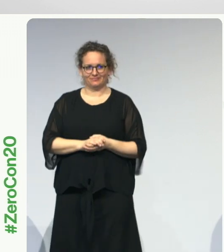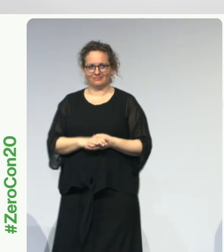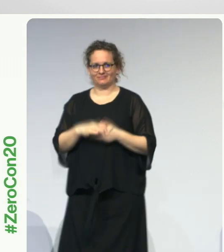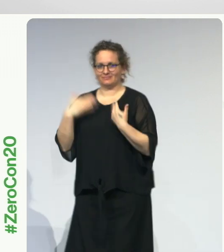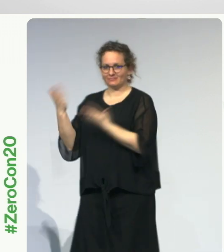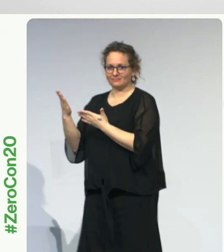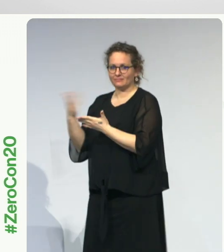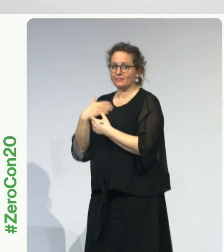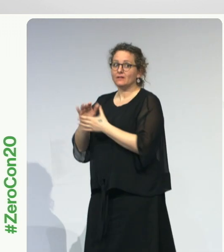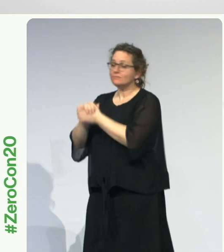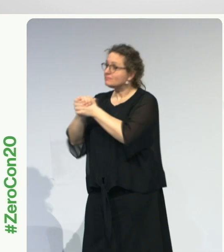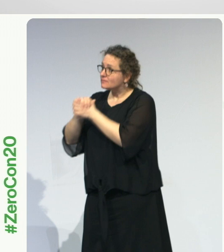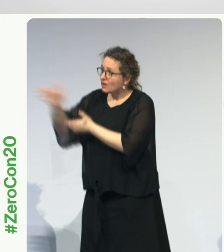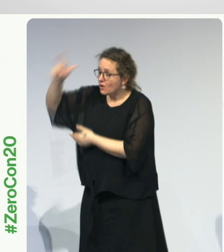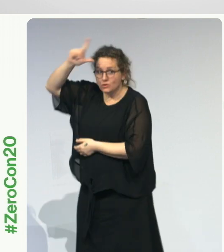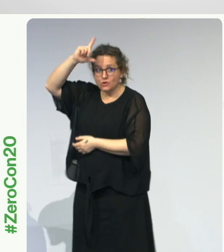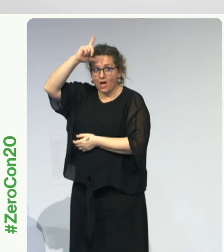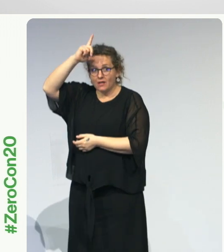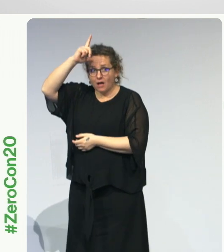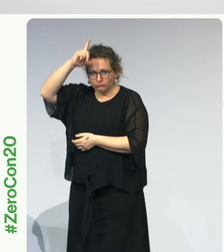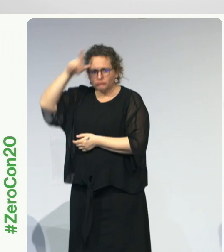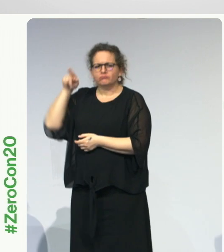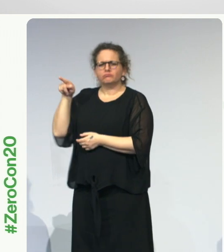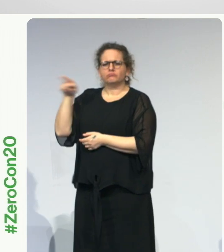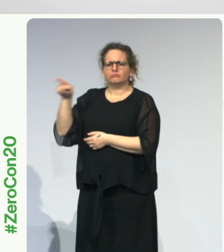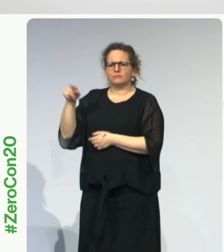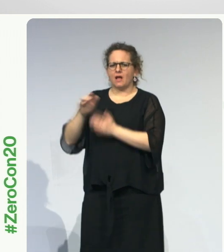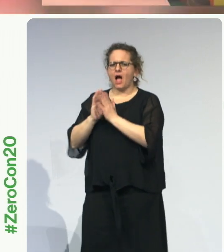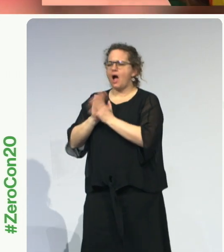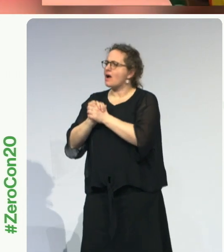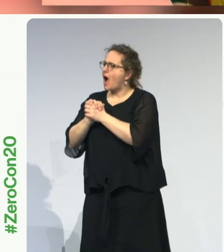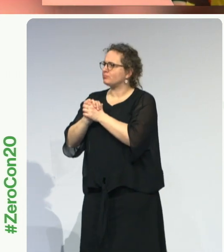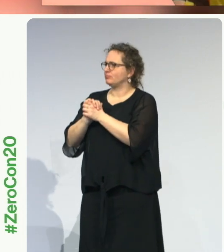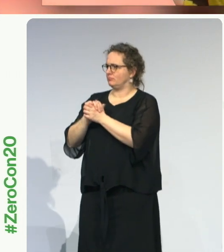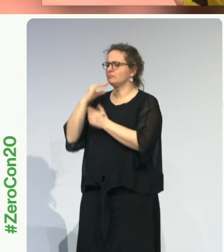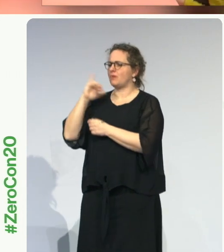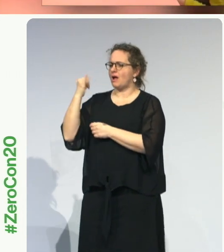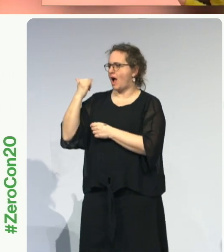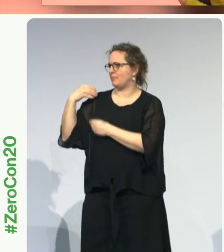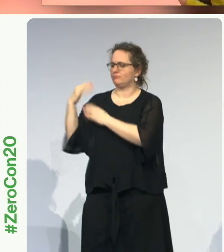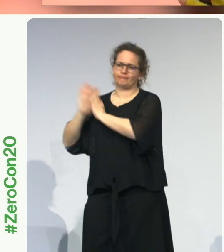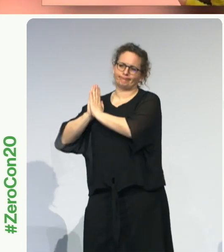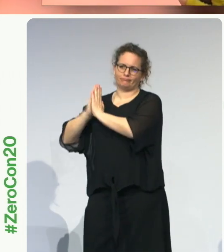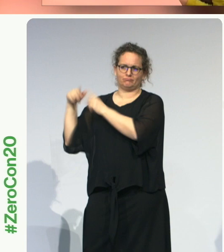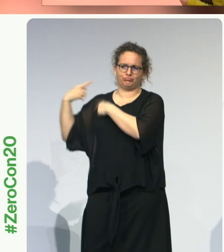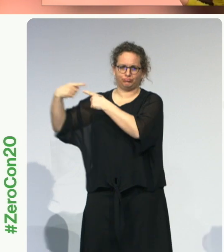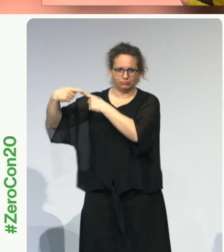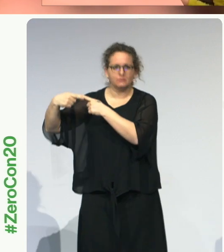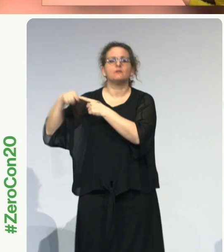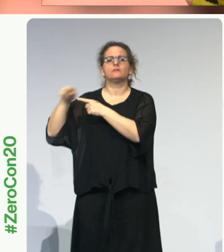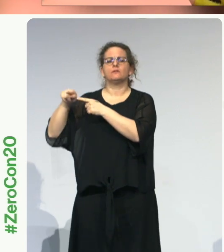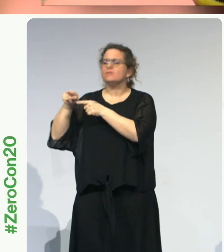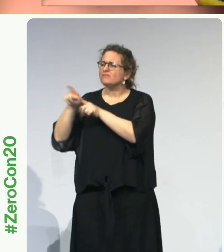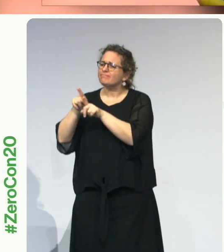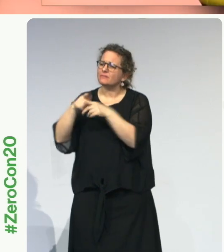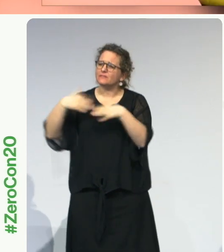Congratulations to the Arab Episcopal School, or IBIT from Jordan. The Arab Episcopal School is an inclusive school and